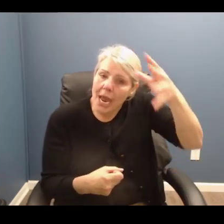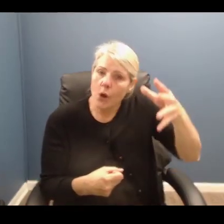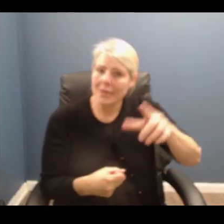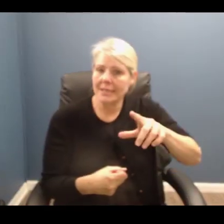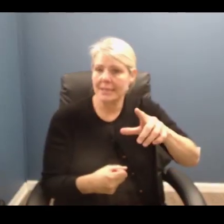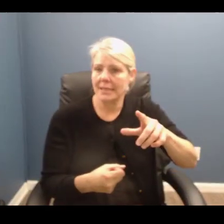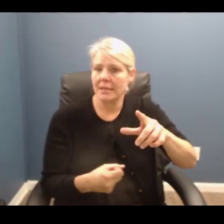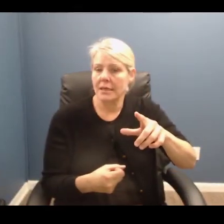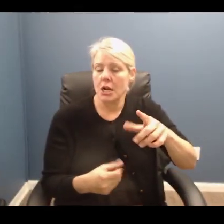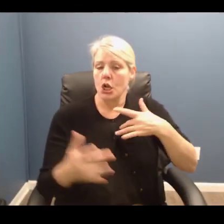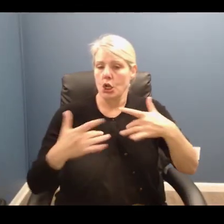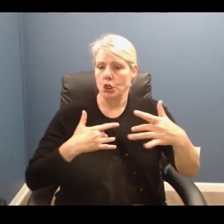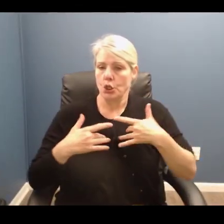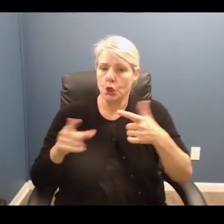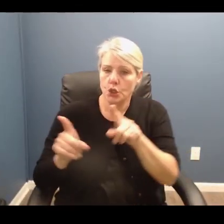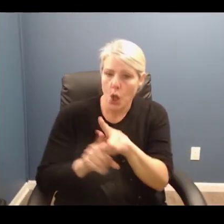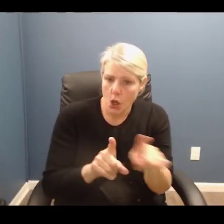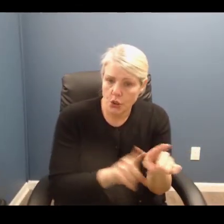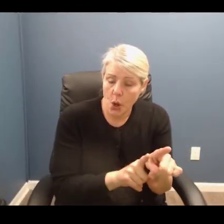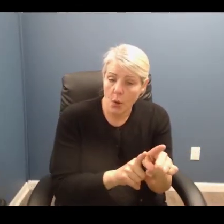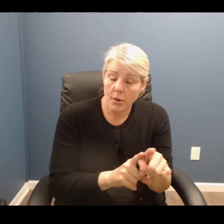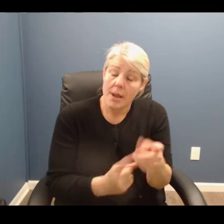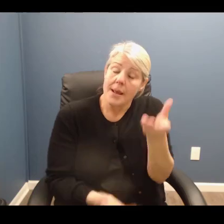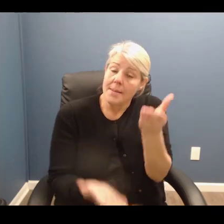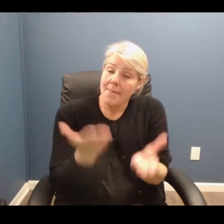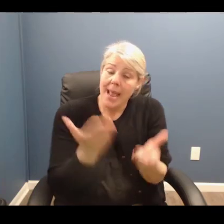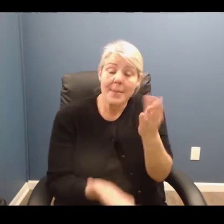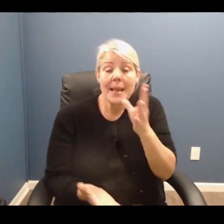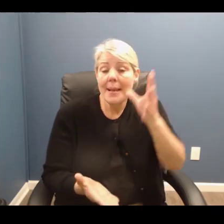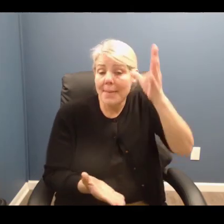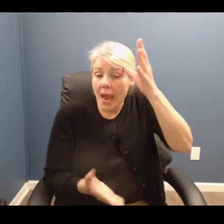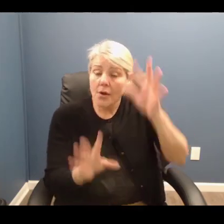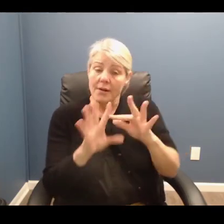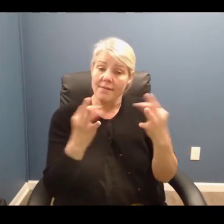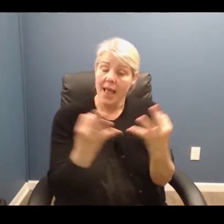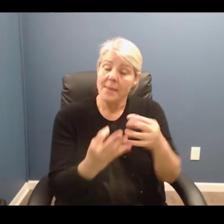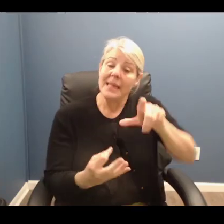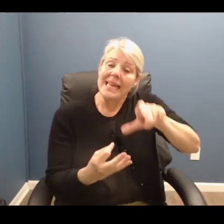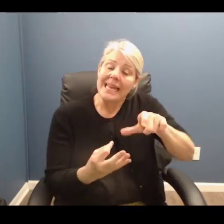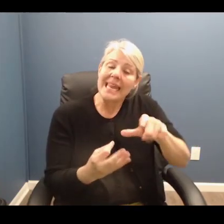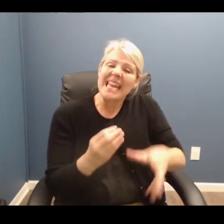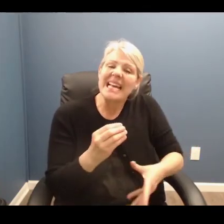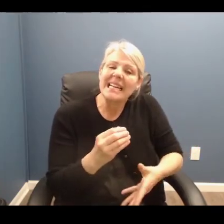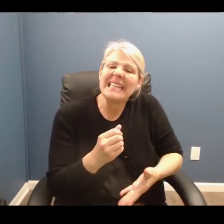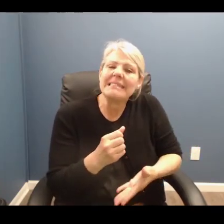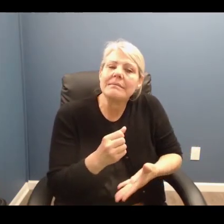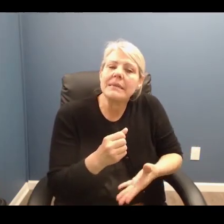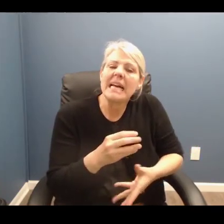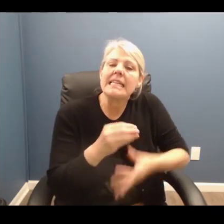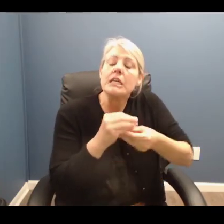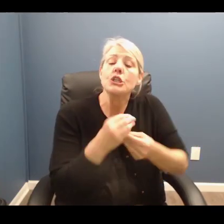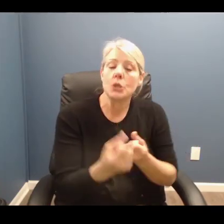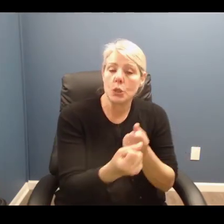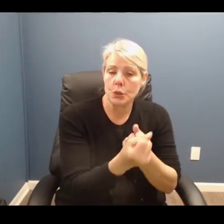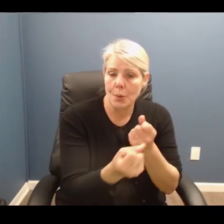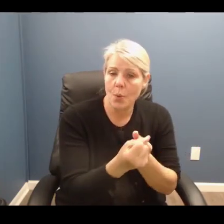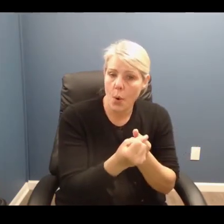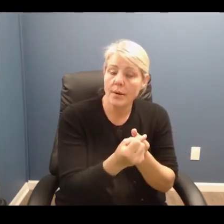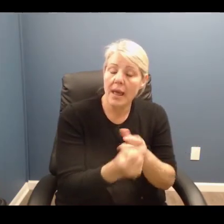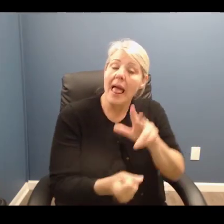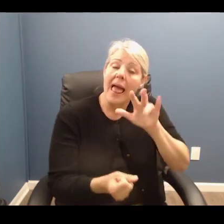to assistive technology, the parents or family may need supports, which may be included as a related service